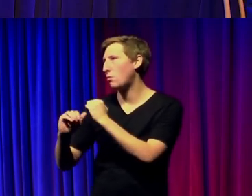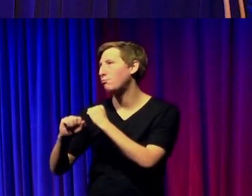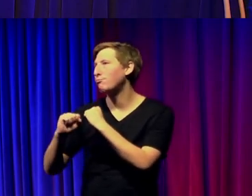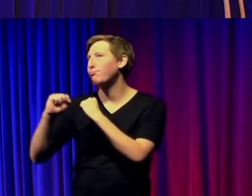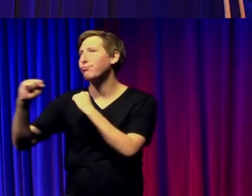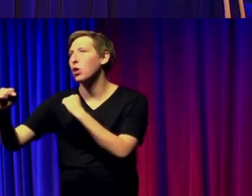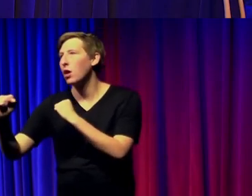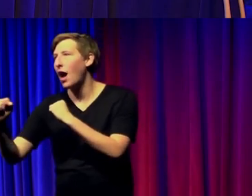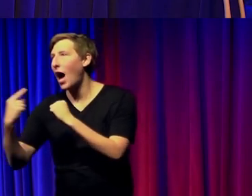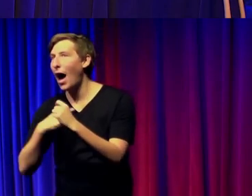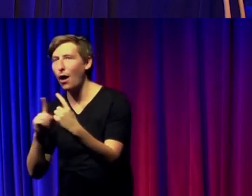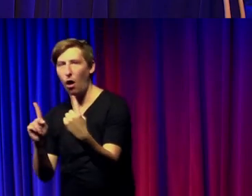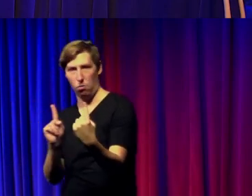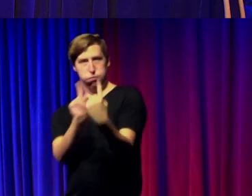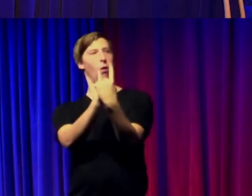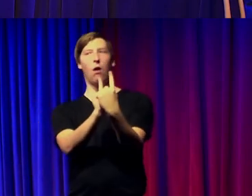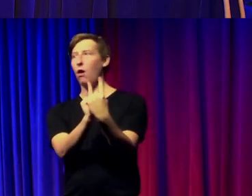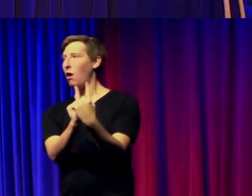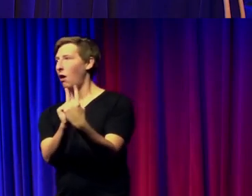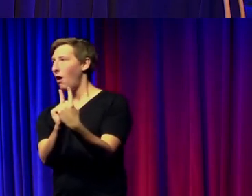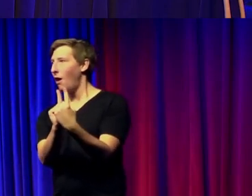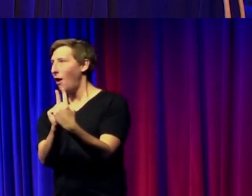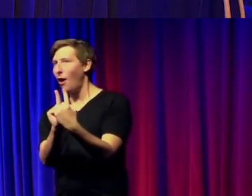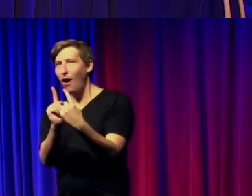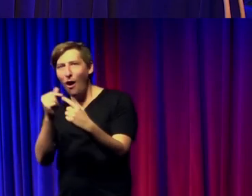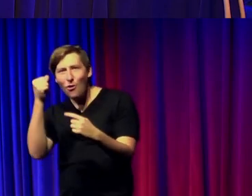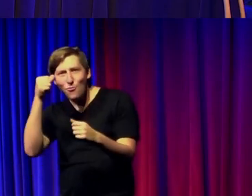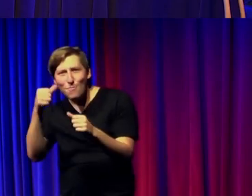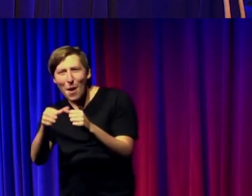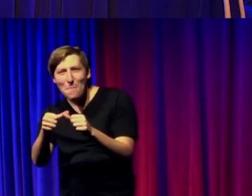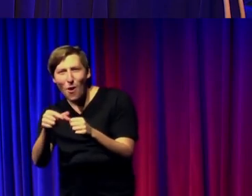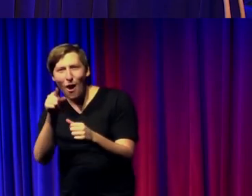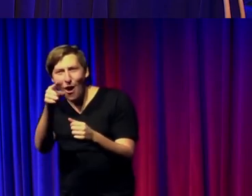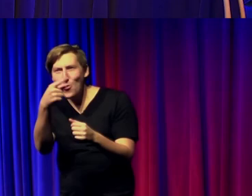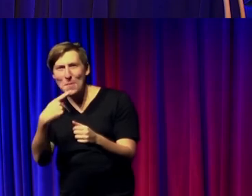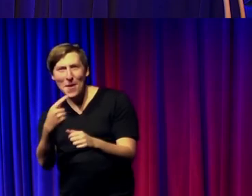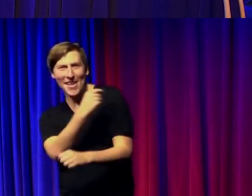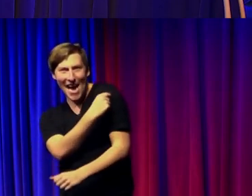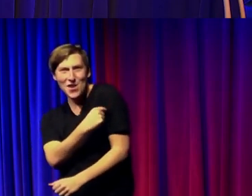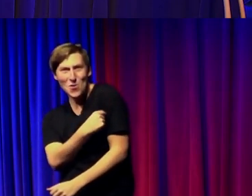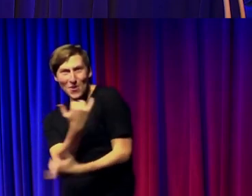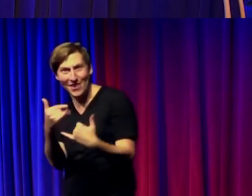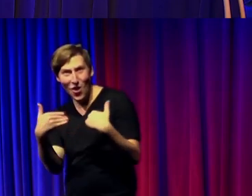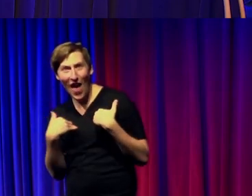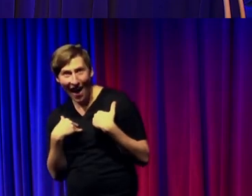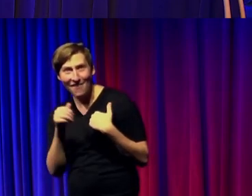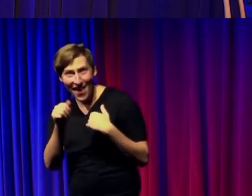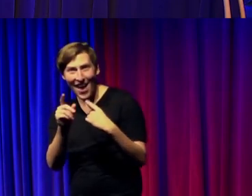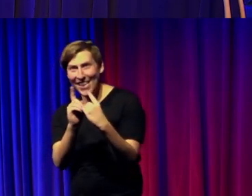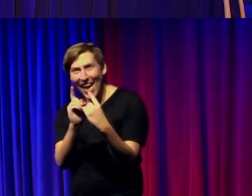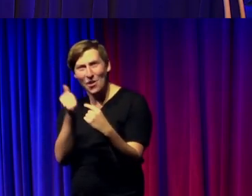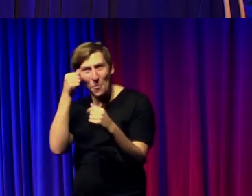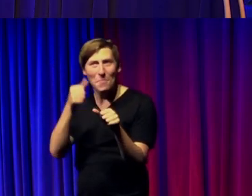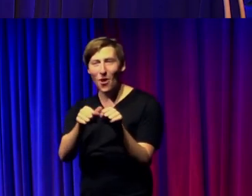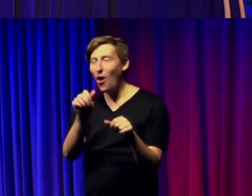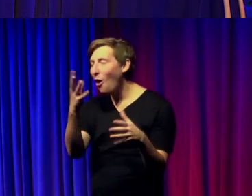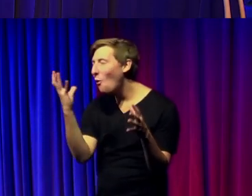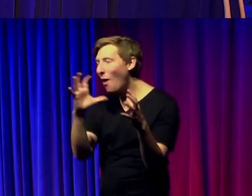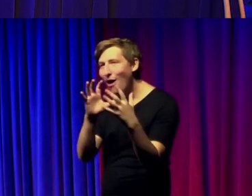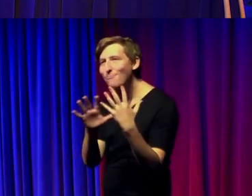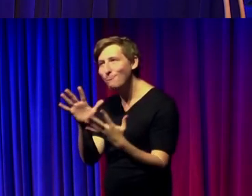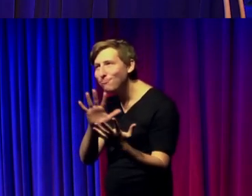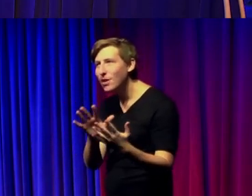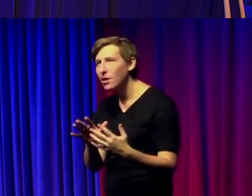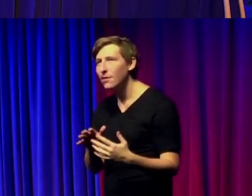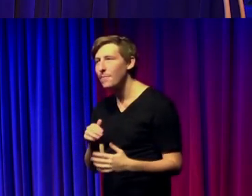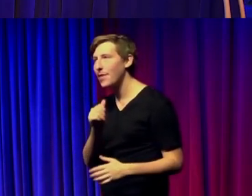him at a restaurant. He didn't recognize me. He was like, Stefano, remember the tattoo? Remember the tattoo? And he was like, oh my god, how are you? Anyways, Atlanta